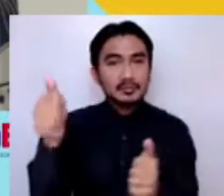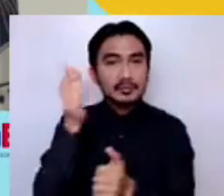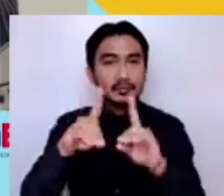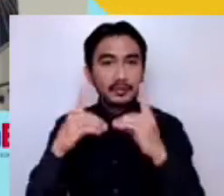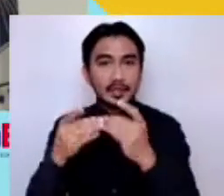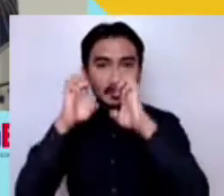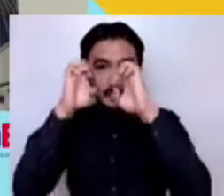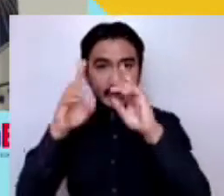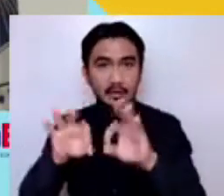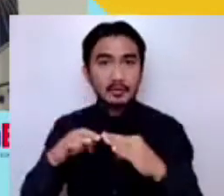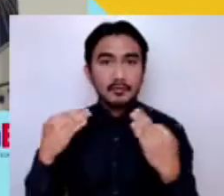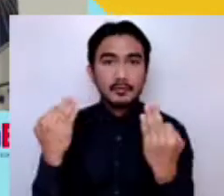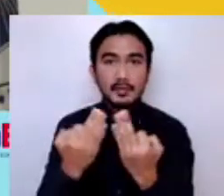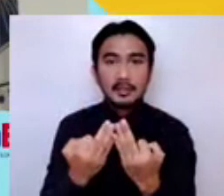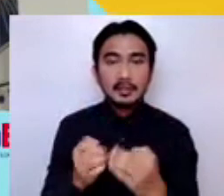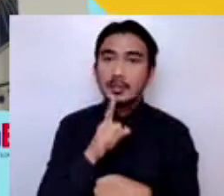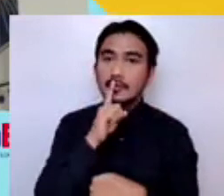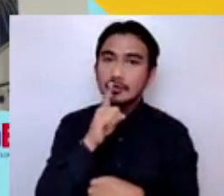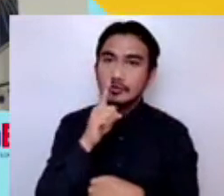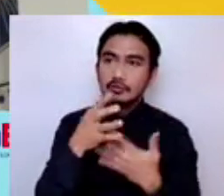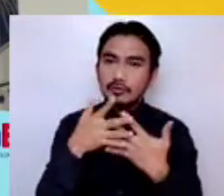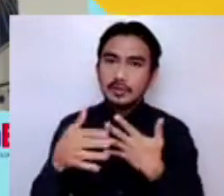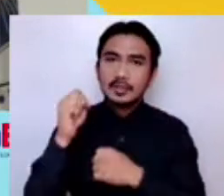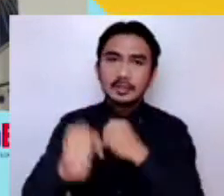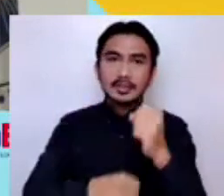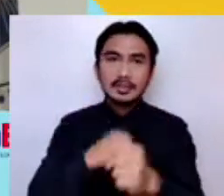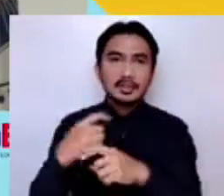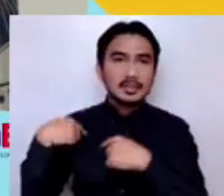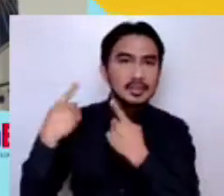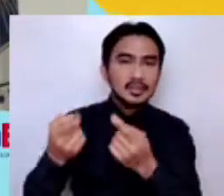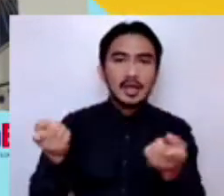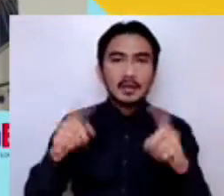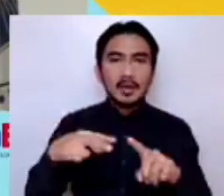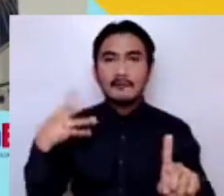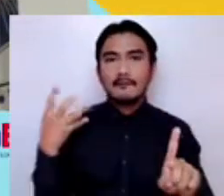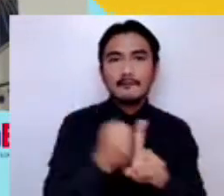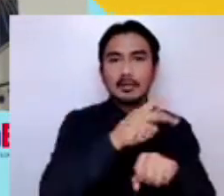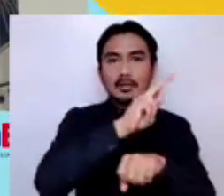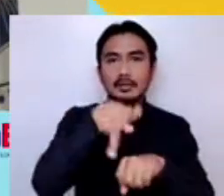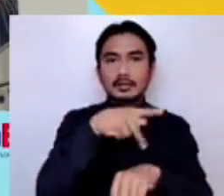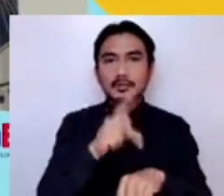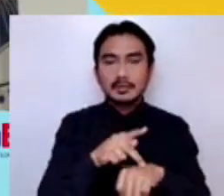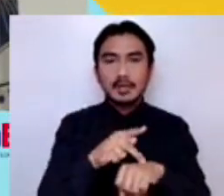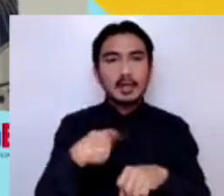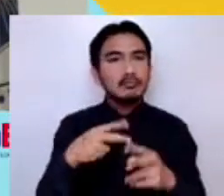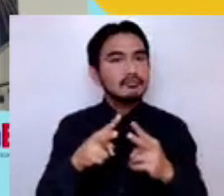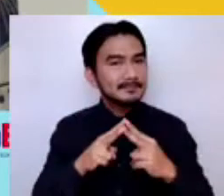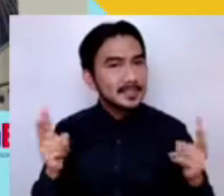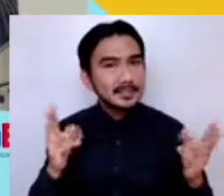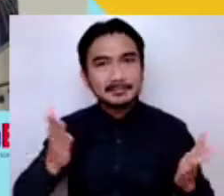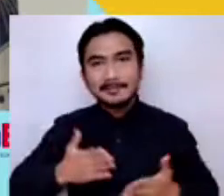it has been 2 years since the pandemic struck our nation, and I'm very happy and proud to see